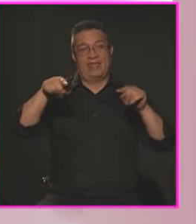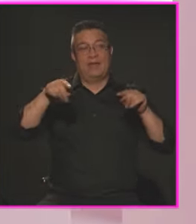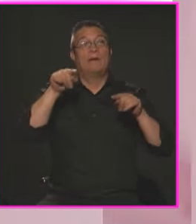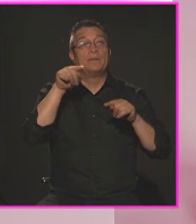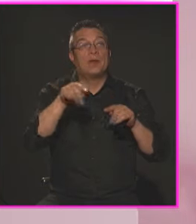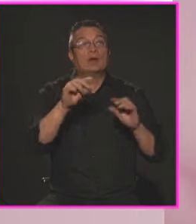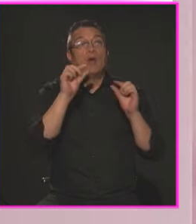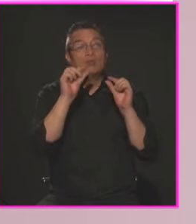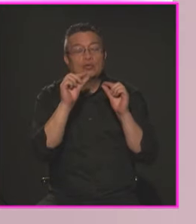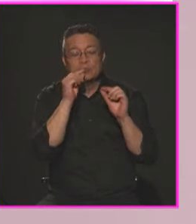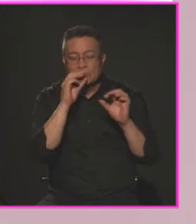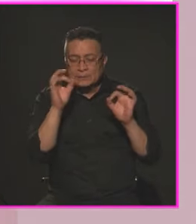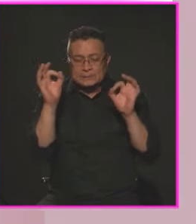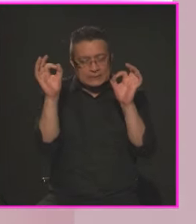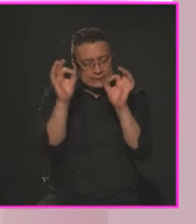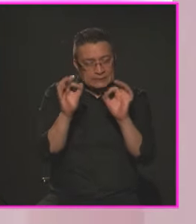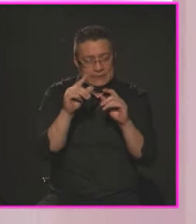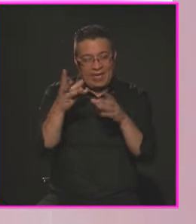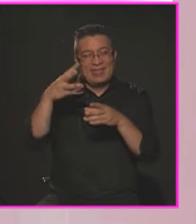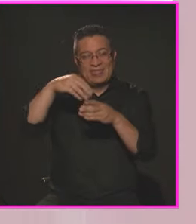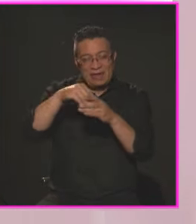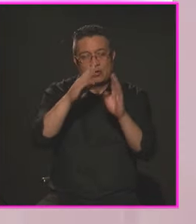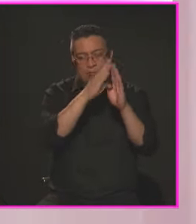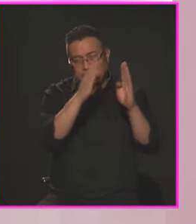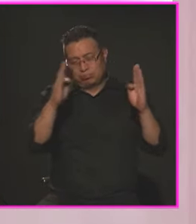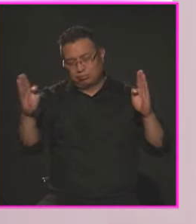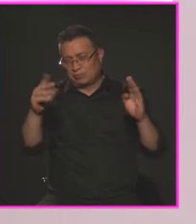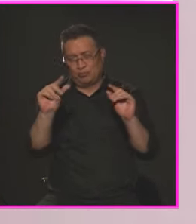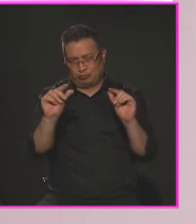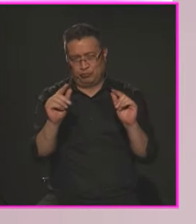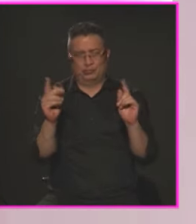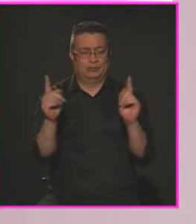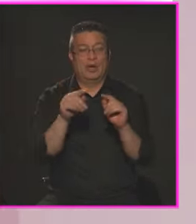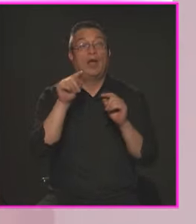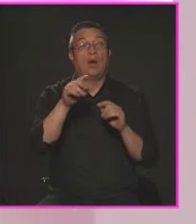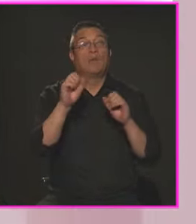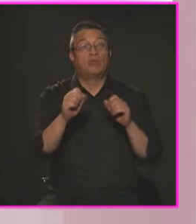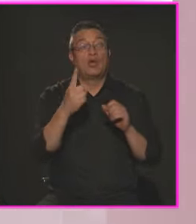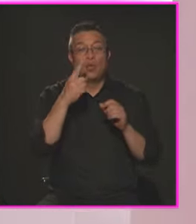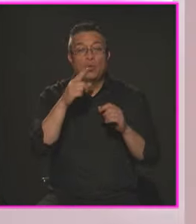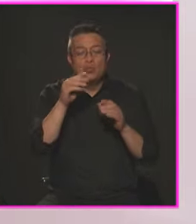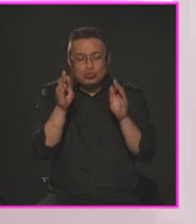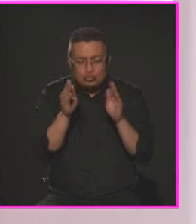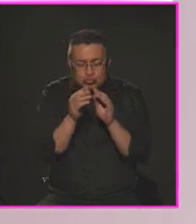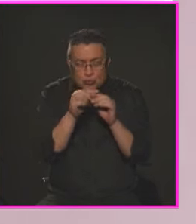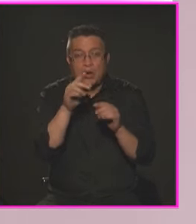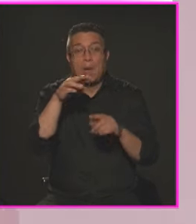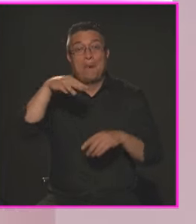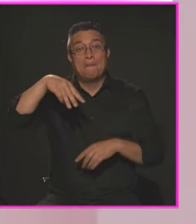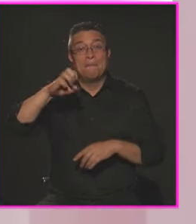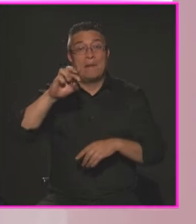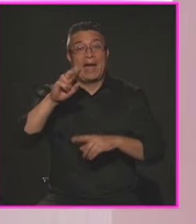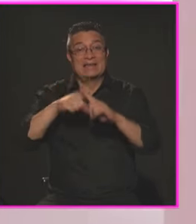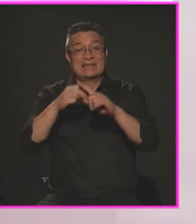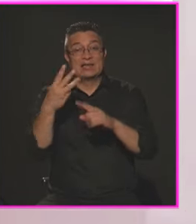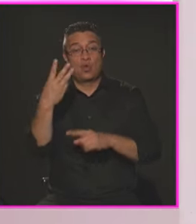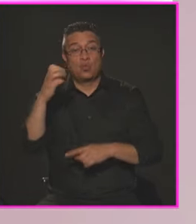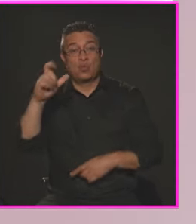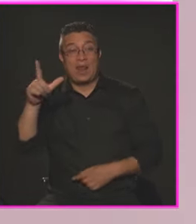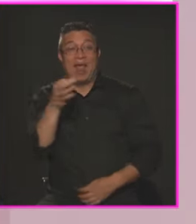spectrum, 0.4 to 0.8 micrometer wavelengths. But what Maxwell predicted is that beyond this